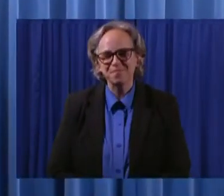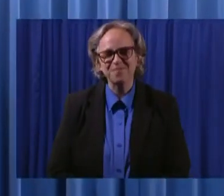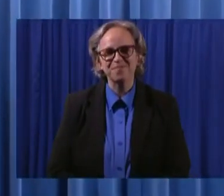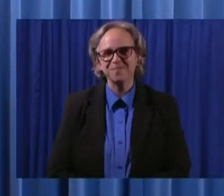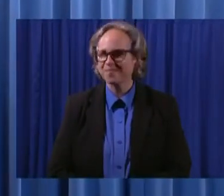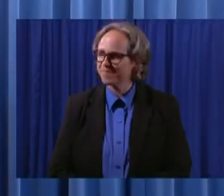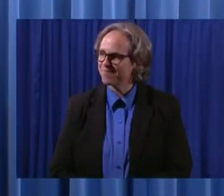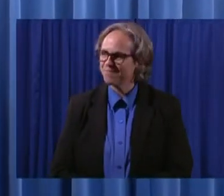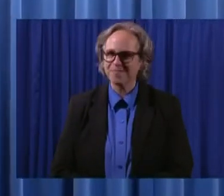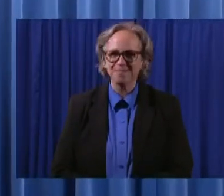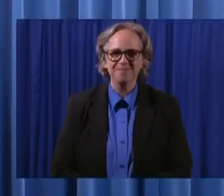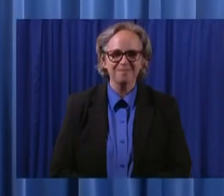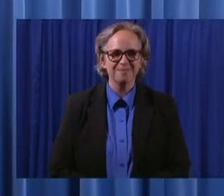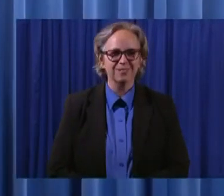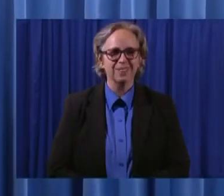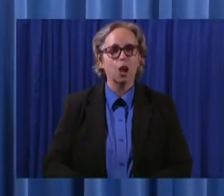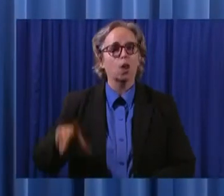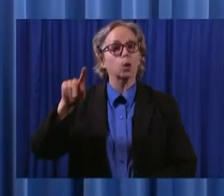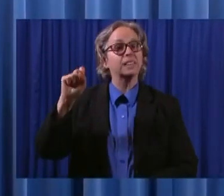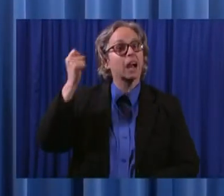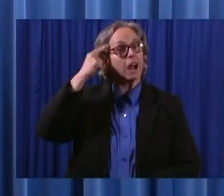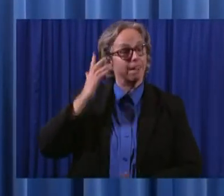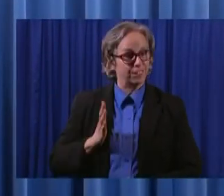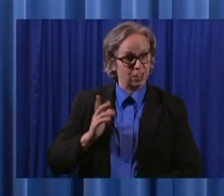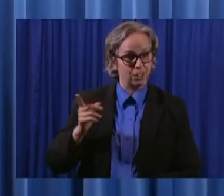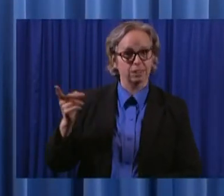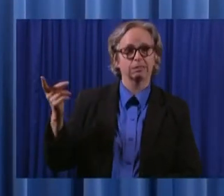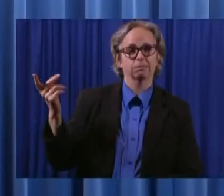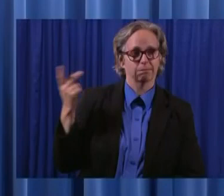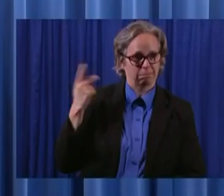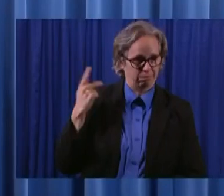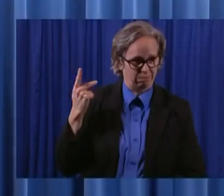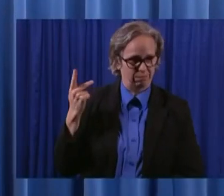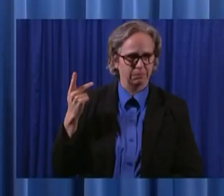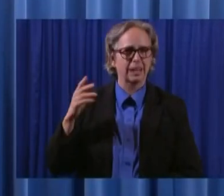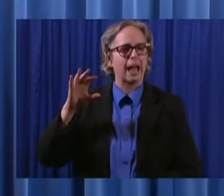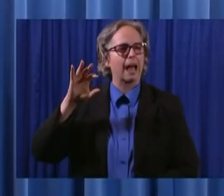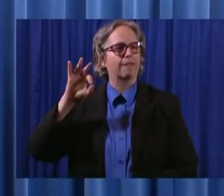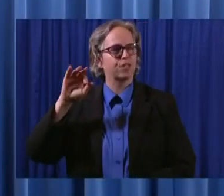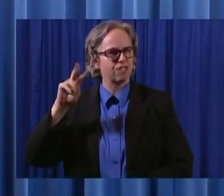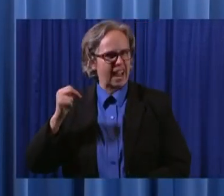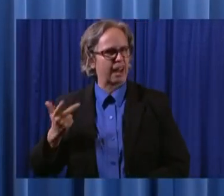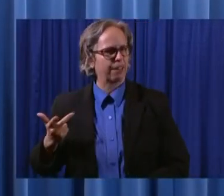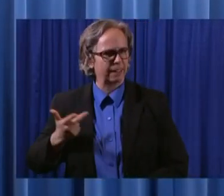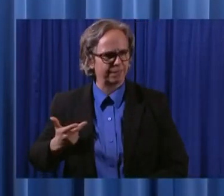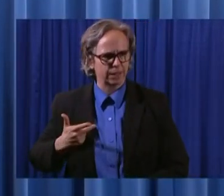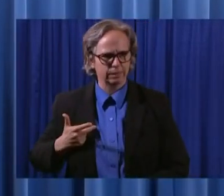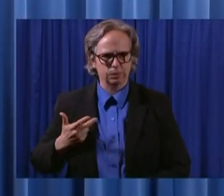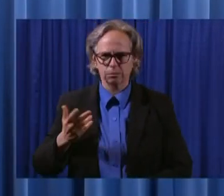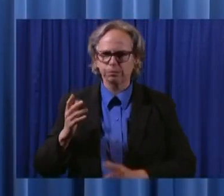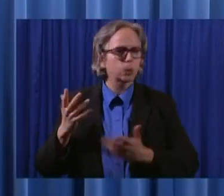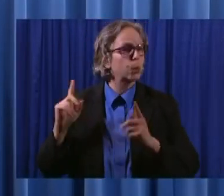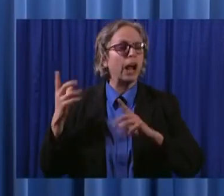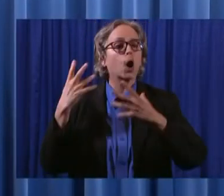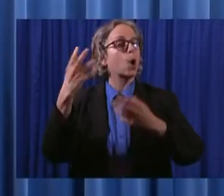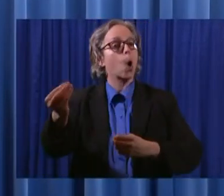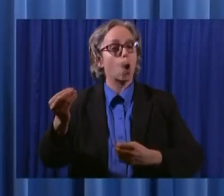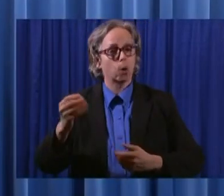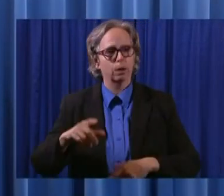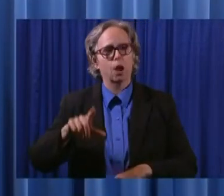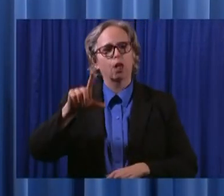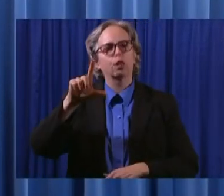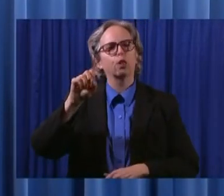Lieutenant Governor Houston and I and Fran had a great time in Lordstown yesterday. We're very, very excited about what we're